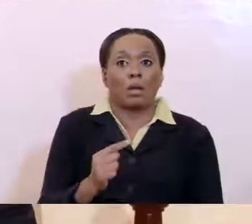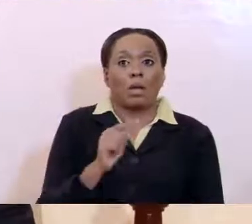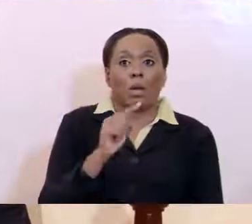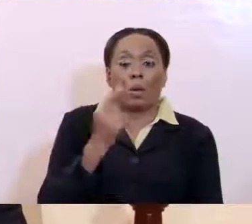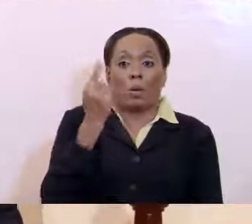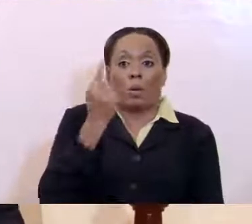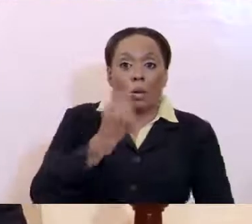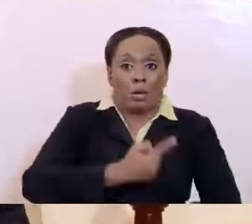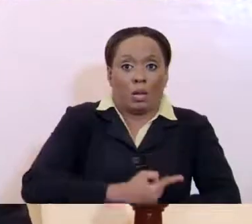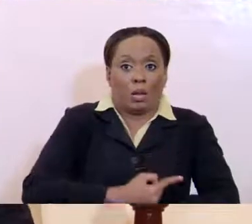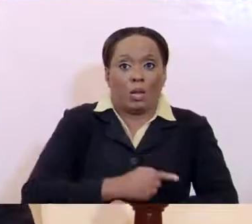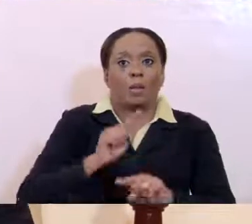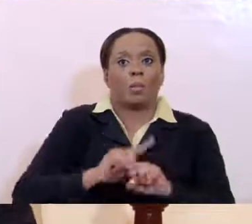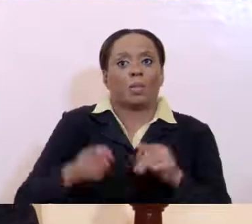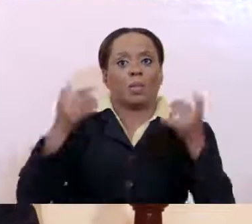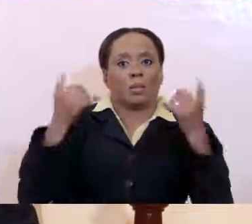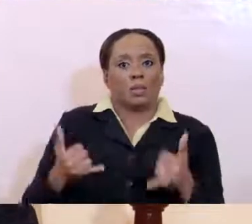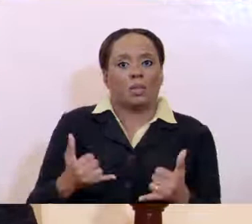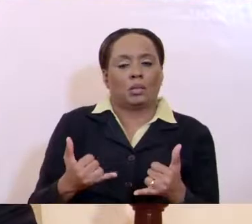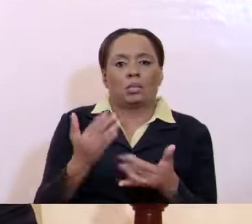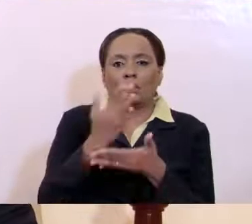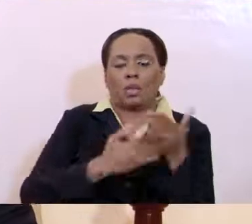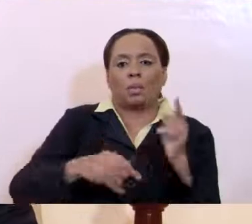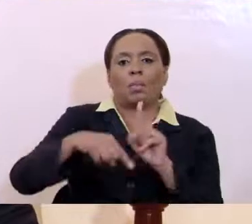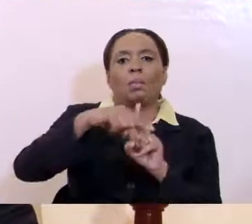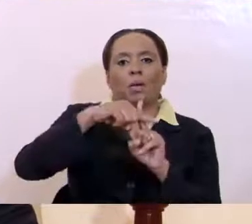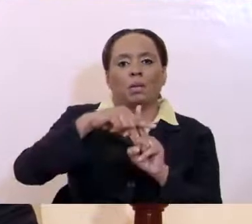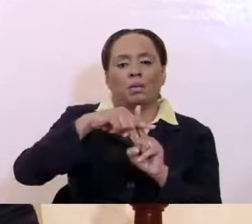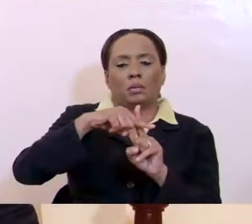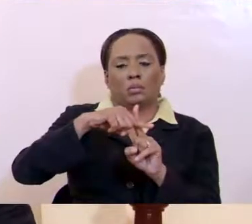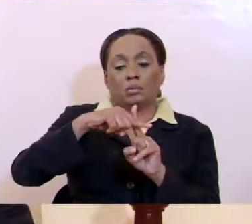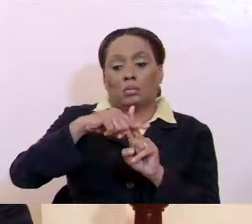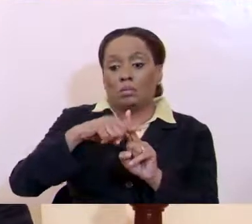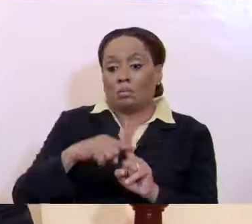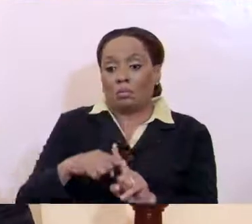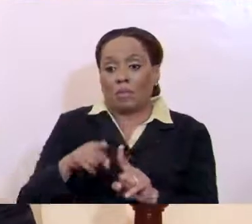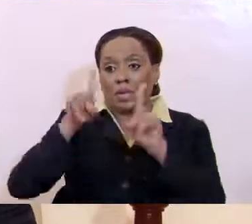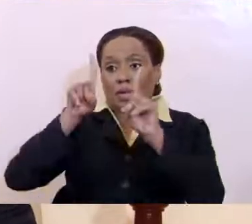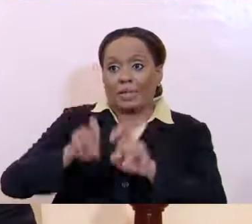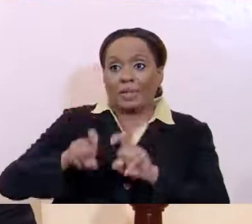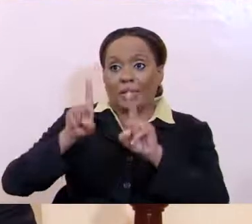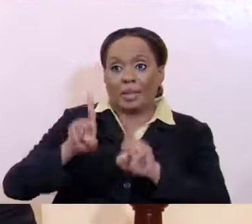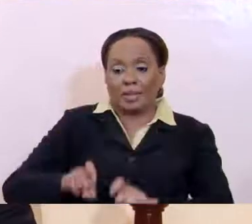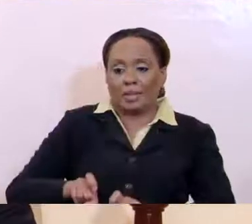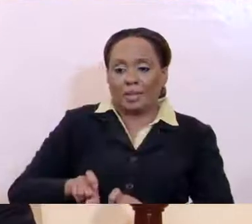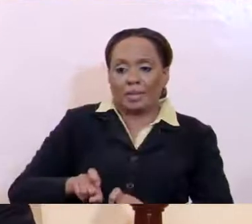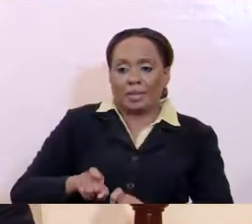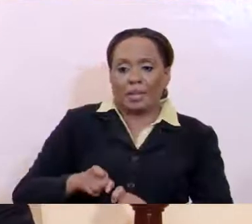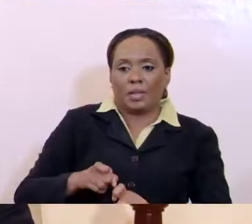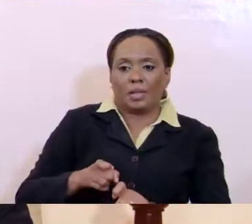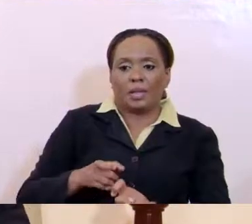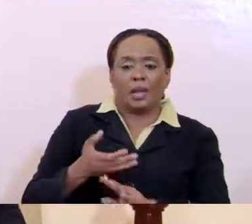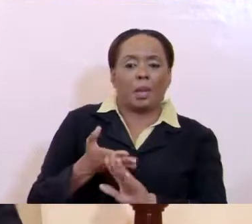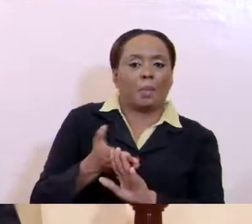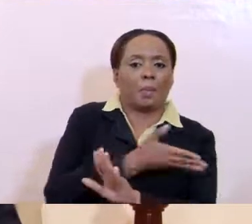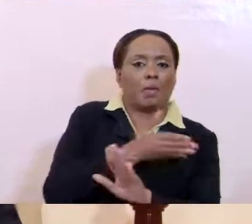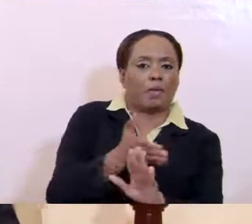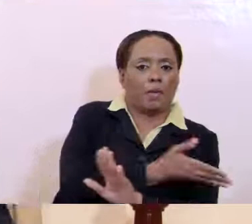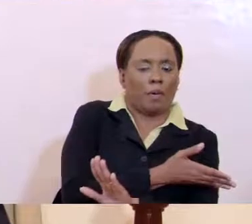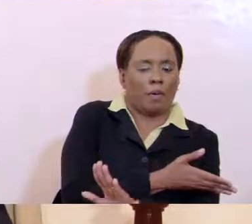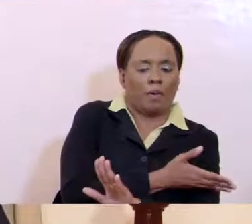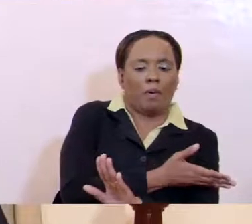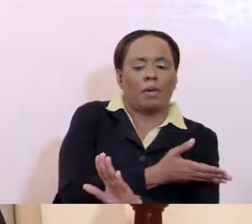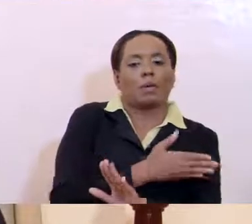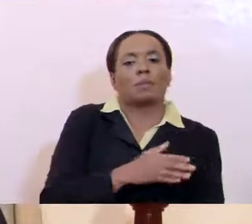it was clear that with the backlog, some of the positive cases that we had identified were actually tested, not necessarily the day of reporting,